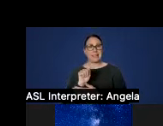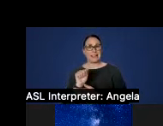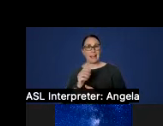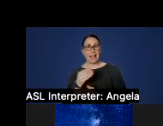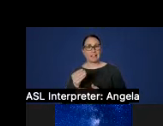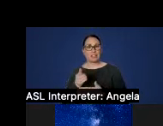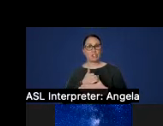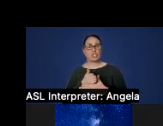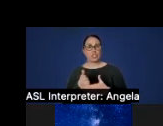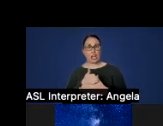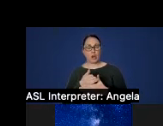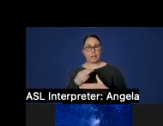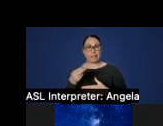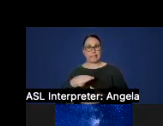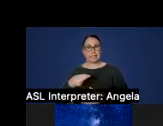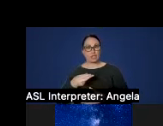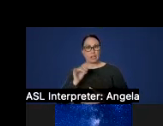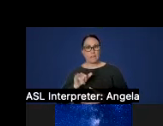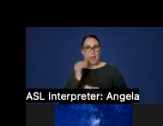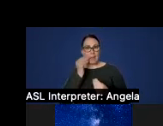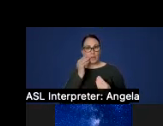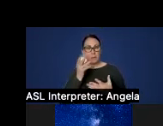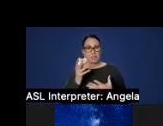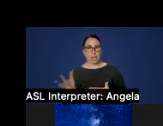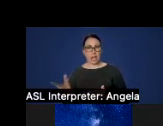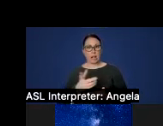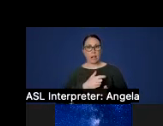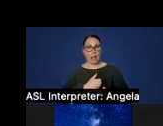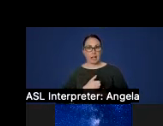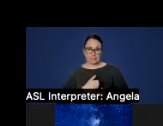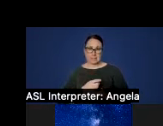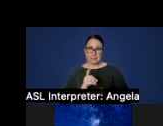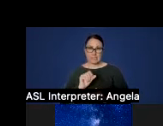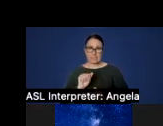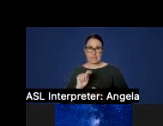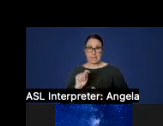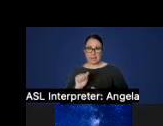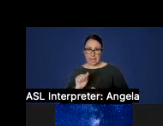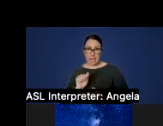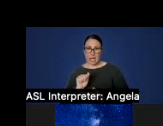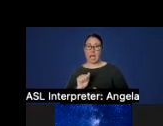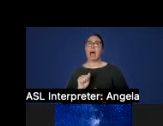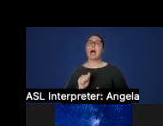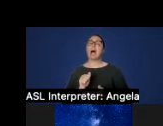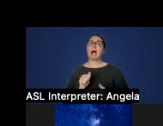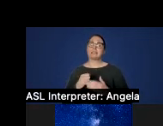and collecting data, crime data at a fundamental tool of law enforcement.